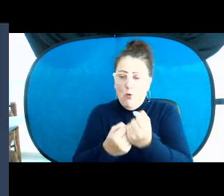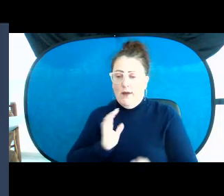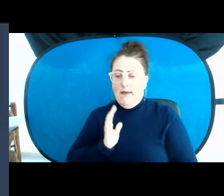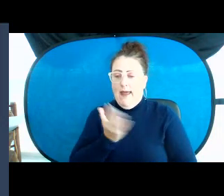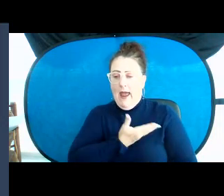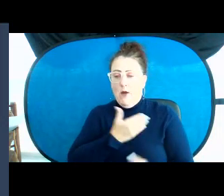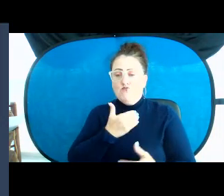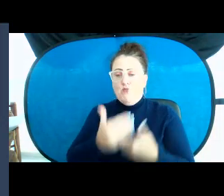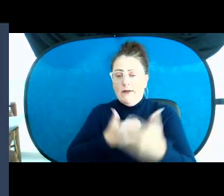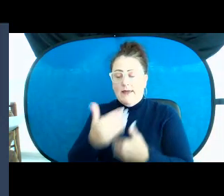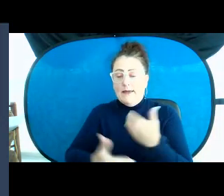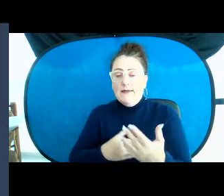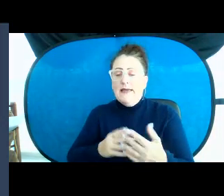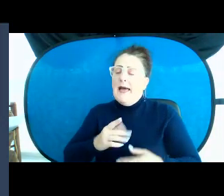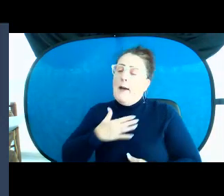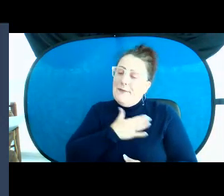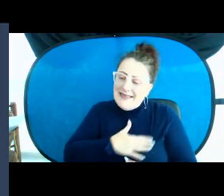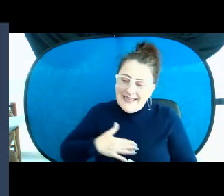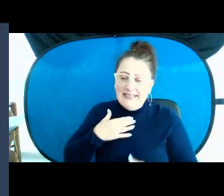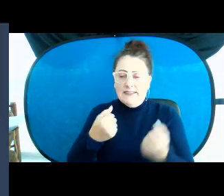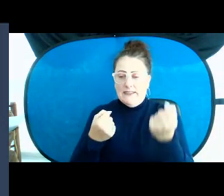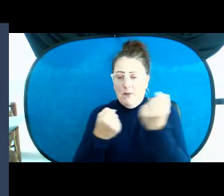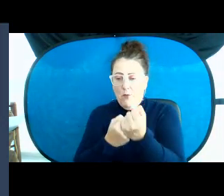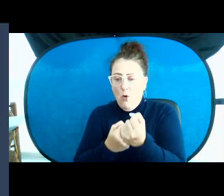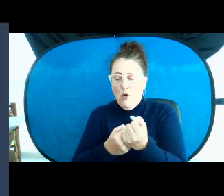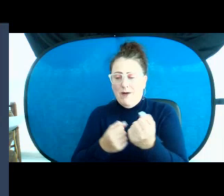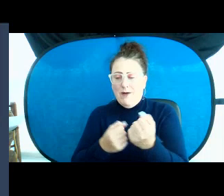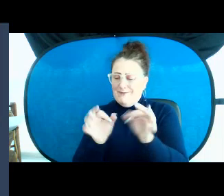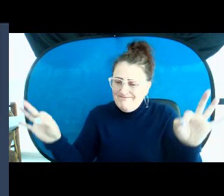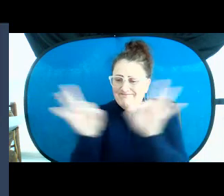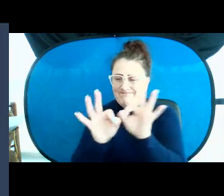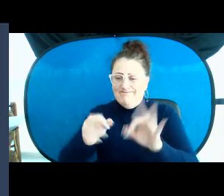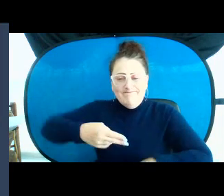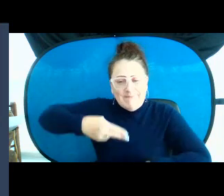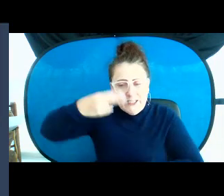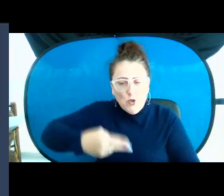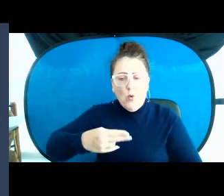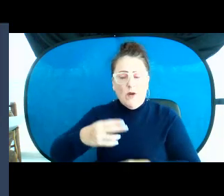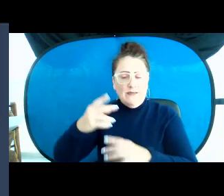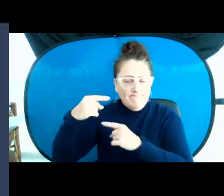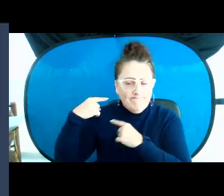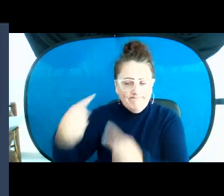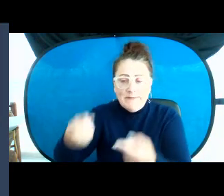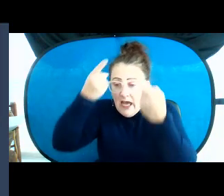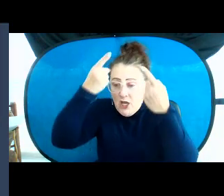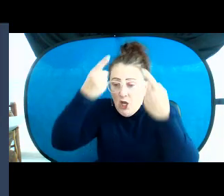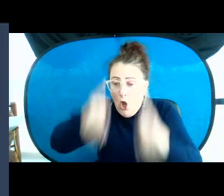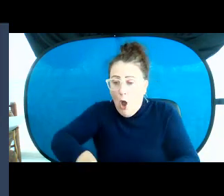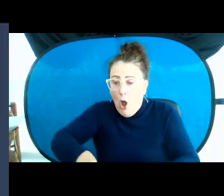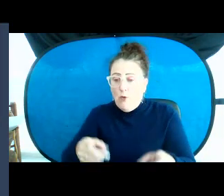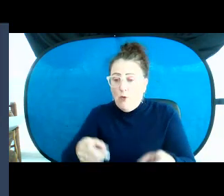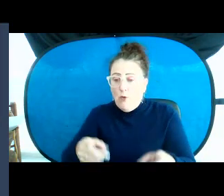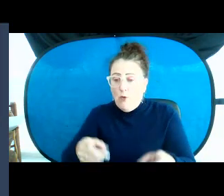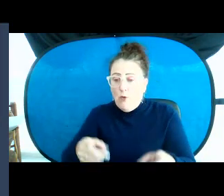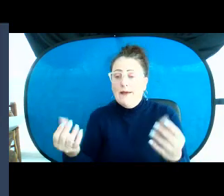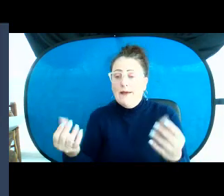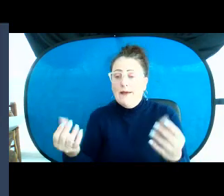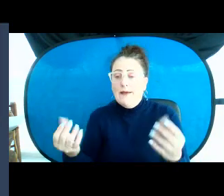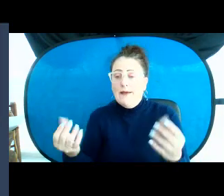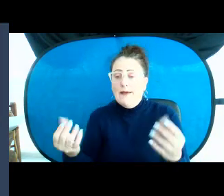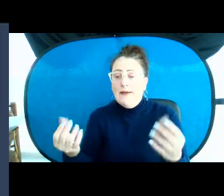I urge you to support this significant and historic investment. The compromise will create a much safer highway for motorists and pedestrians